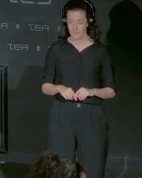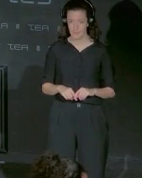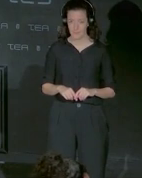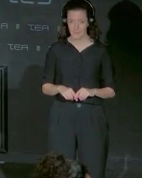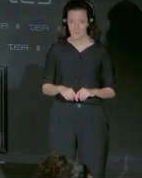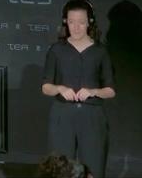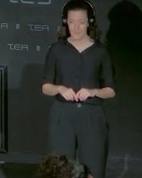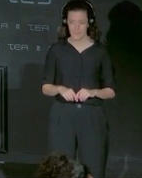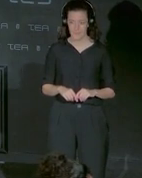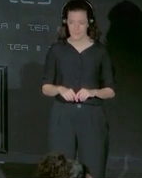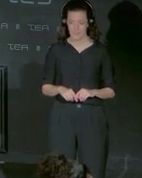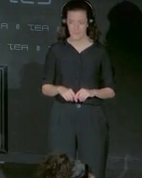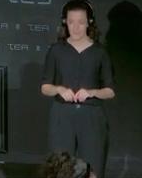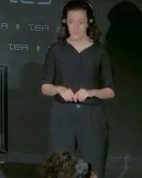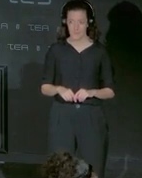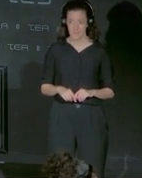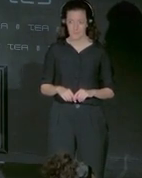Okay.